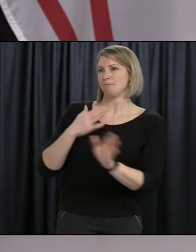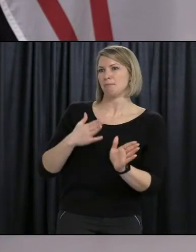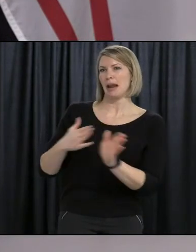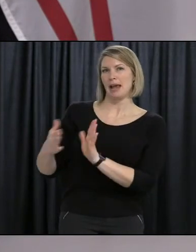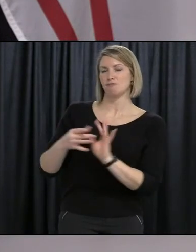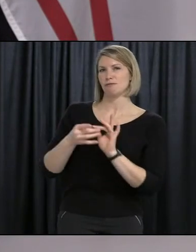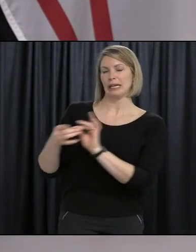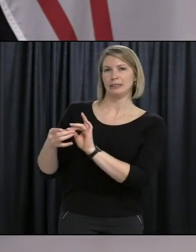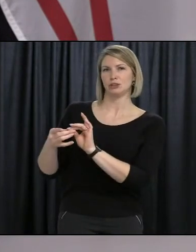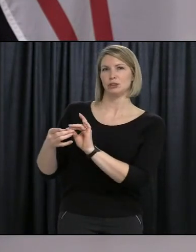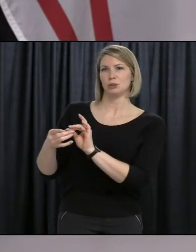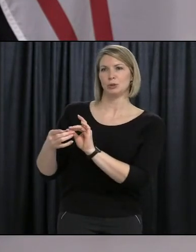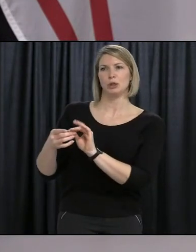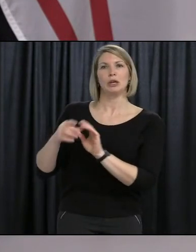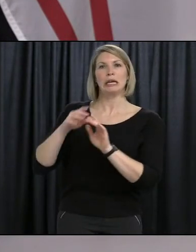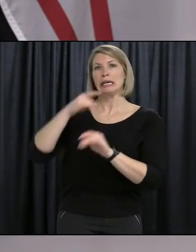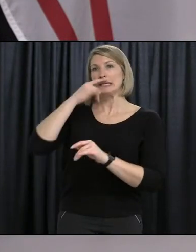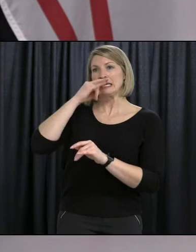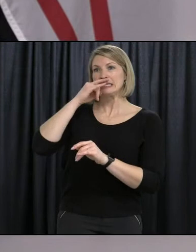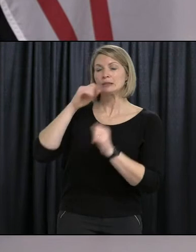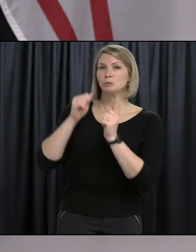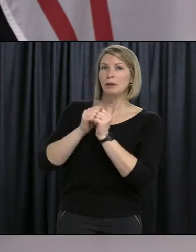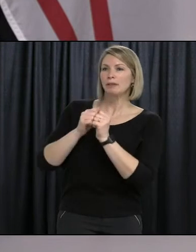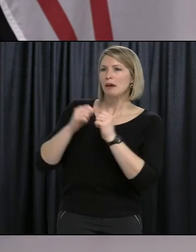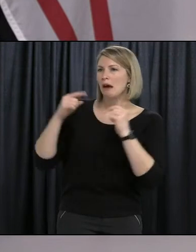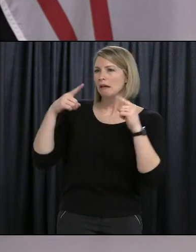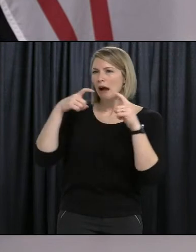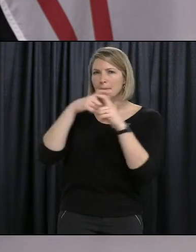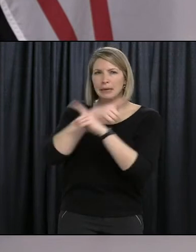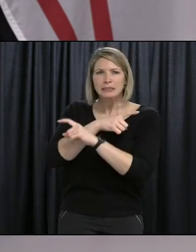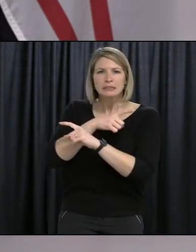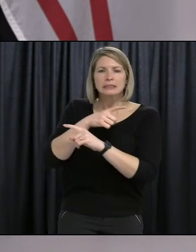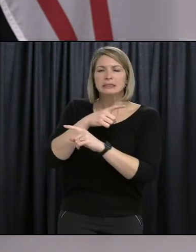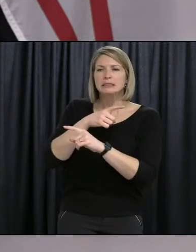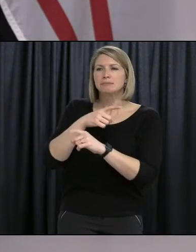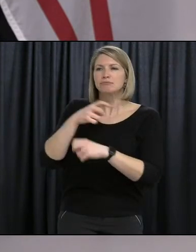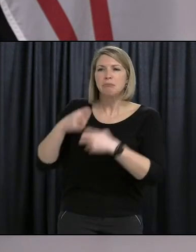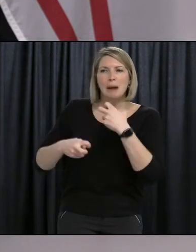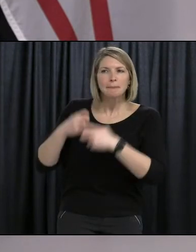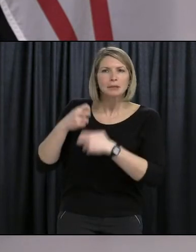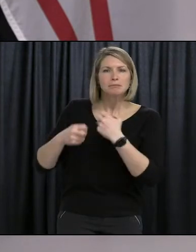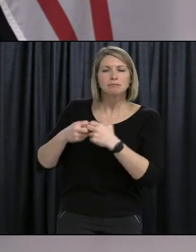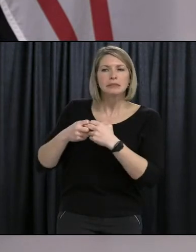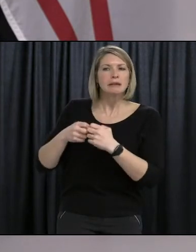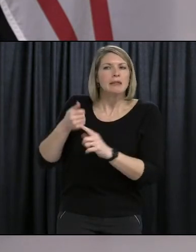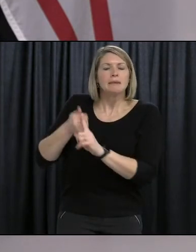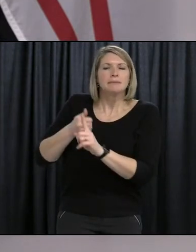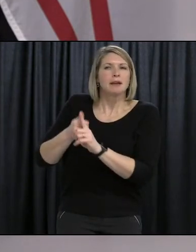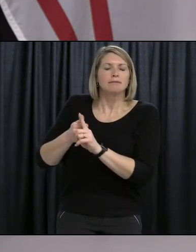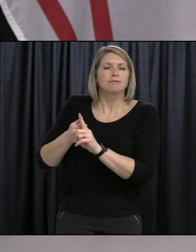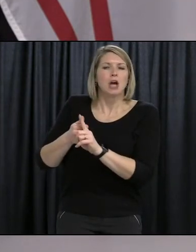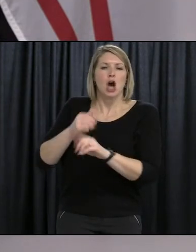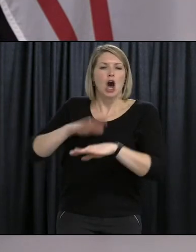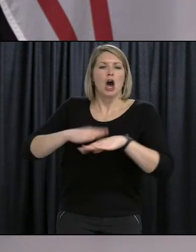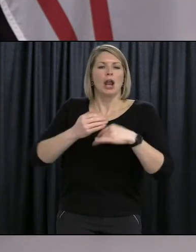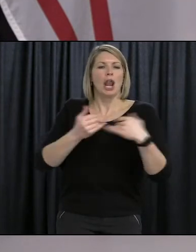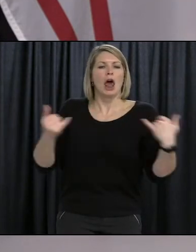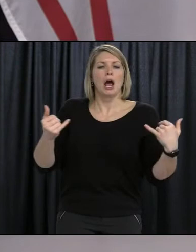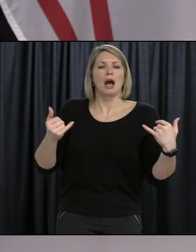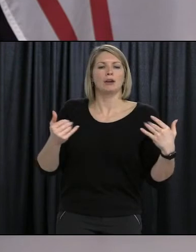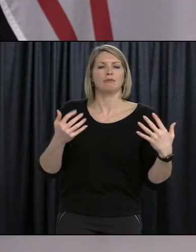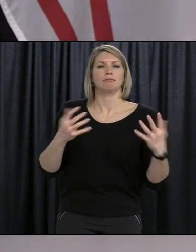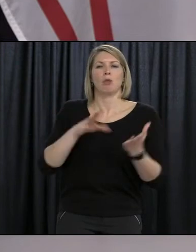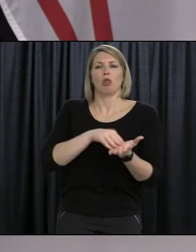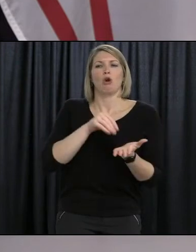to have children with complex needs who weren't able to participate in online learning to be